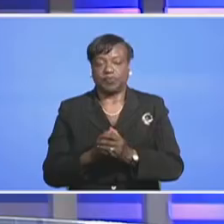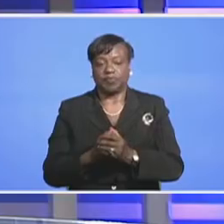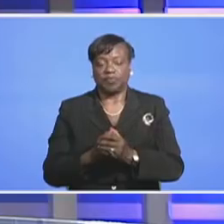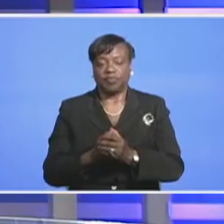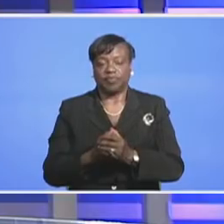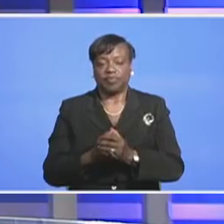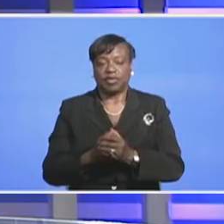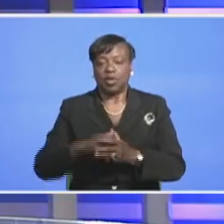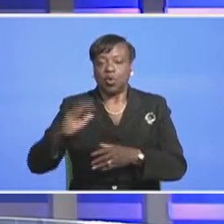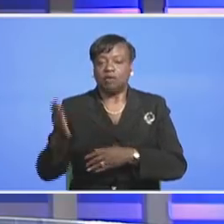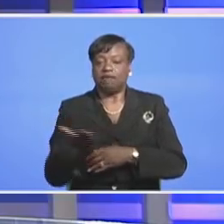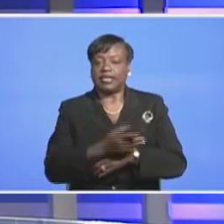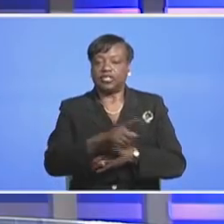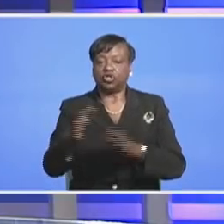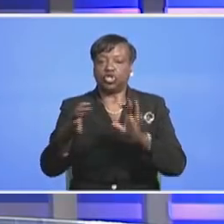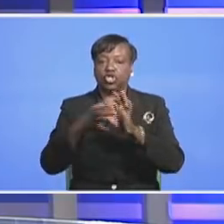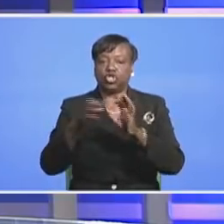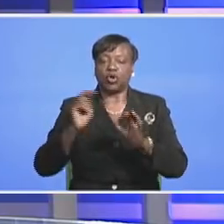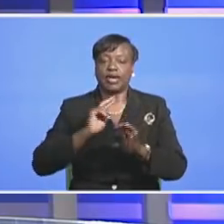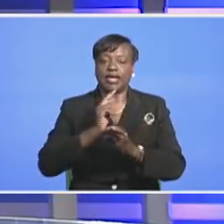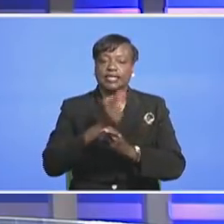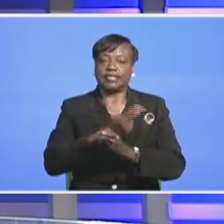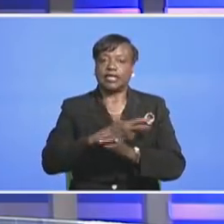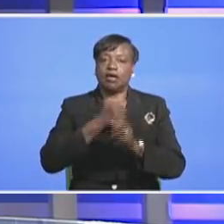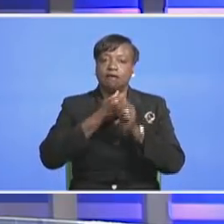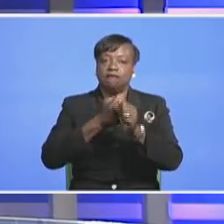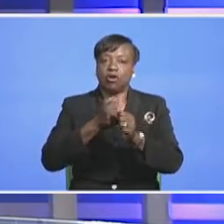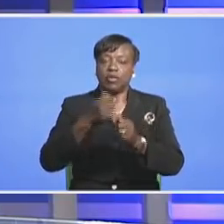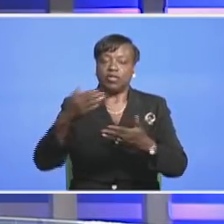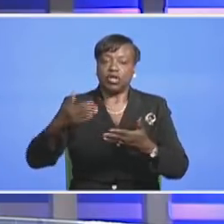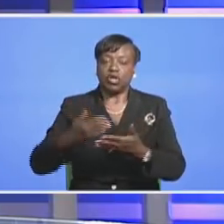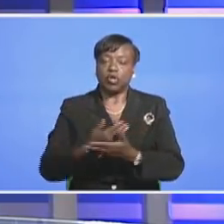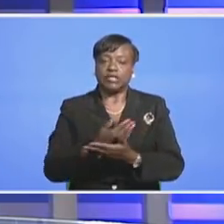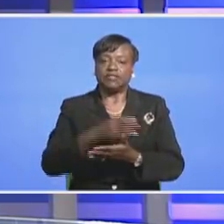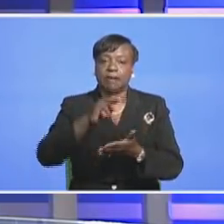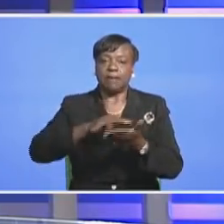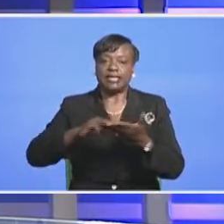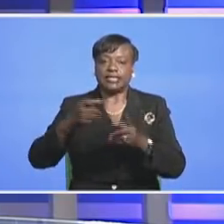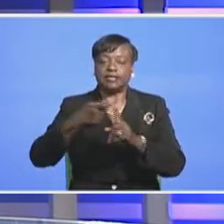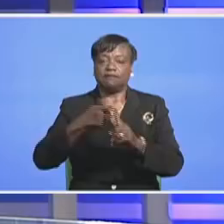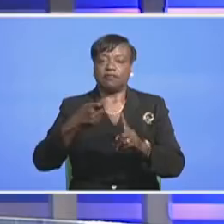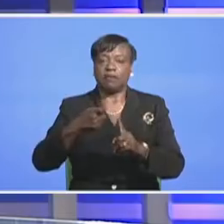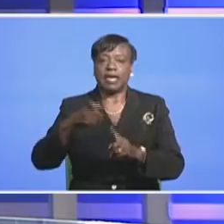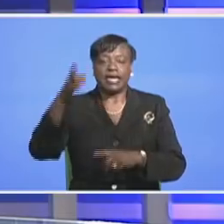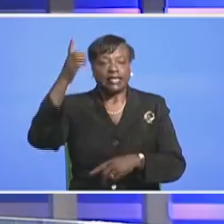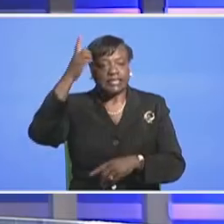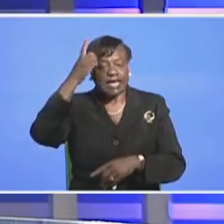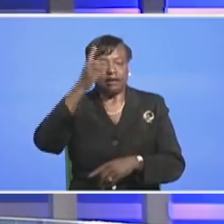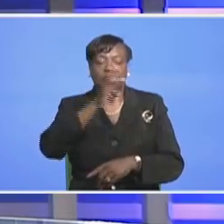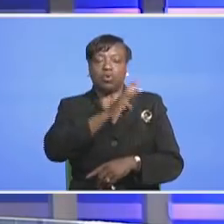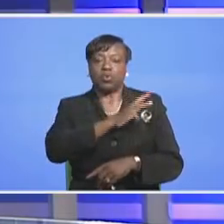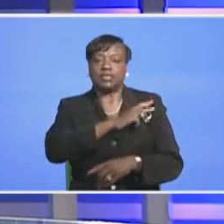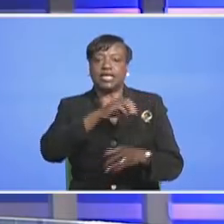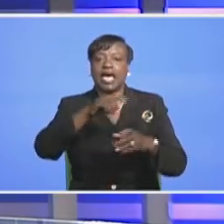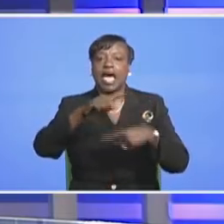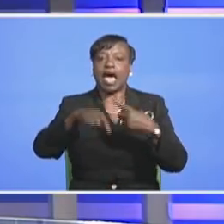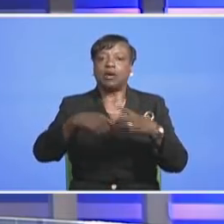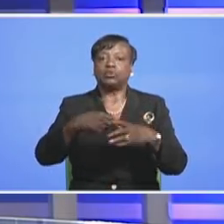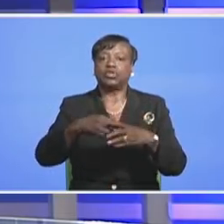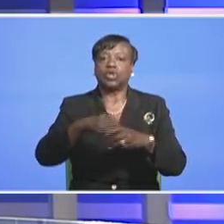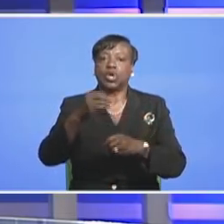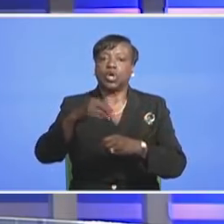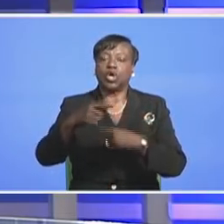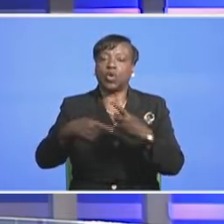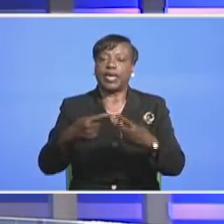Well, we're inviting you to join us immediately following this newscast for a message from Darren Woods, the outgoing Secretary General of